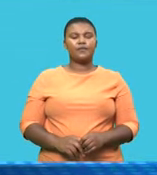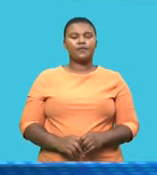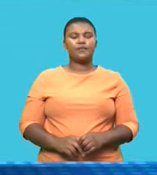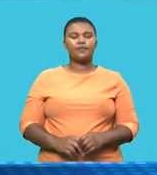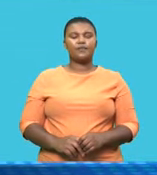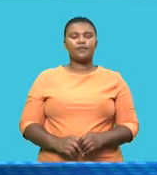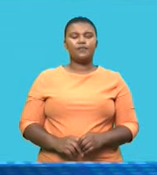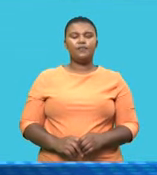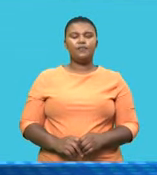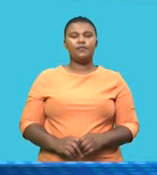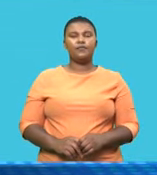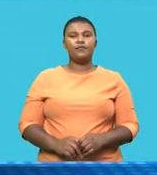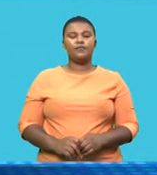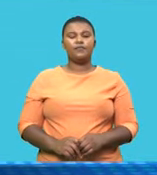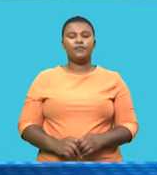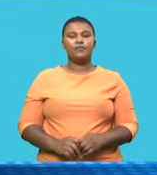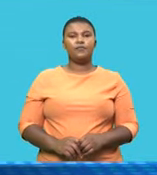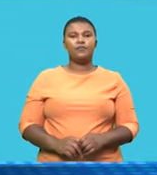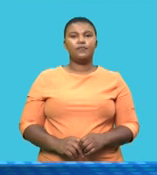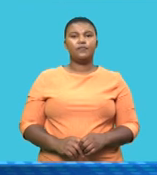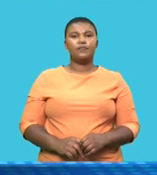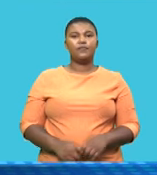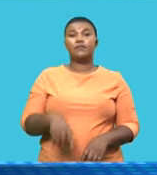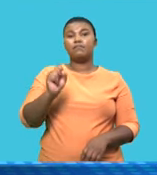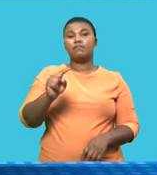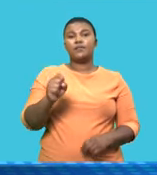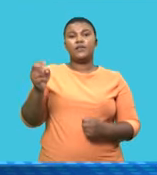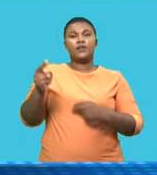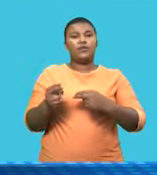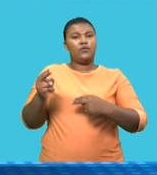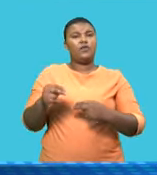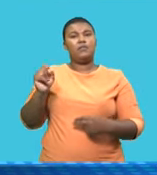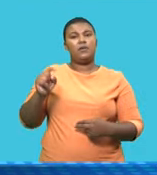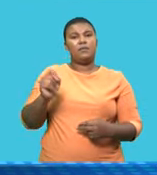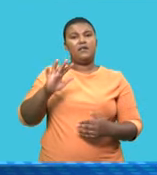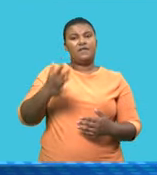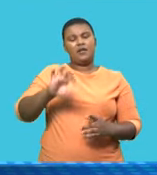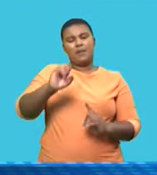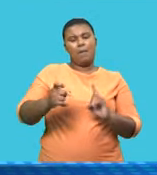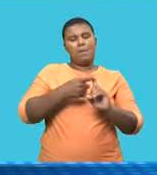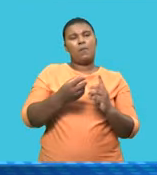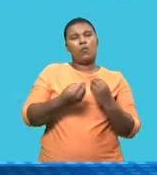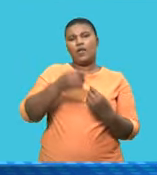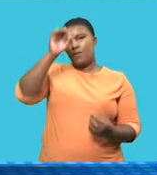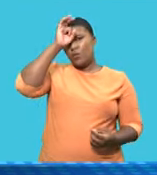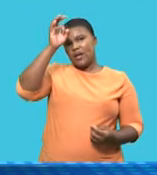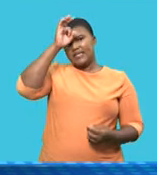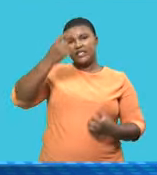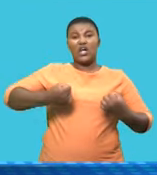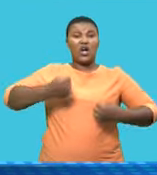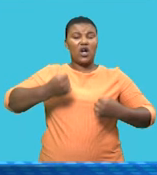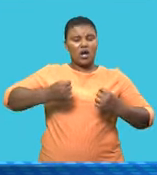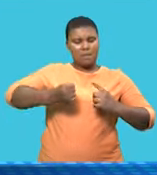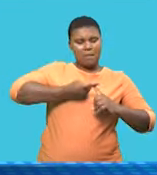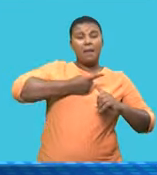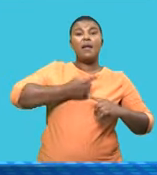There's a multi-vehicle fatal accident seen on the M1 South near Corlett Drive in Waverley with an SAPS vehicle involved. Casualties have been